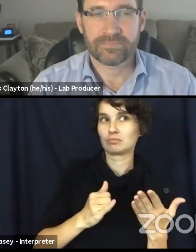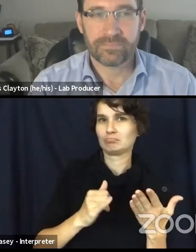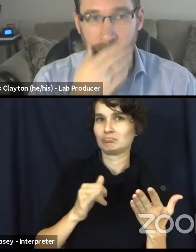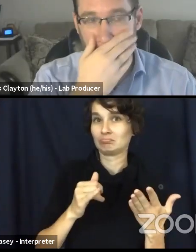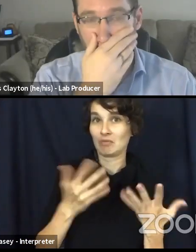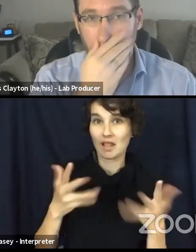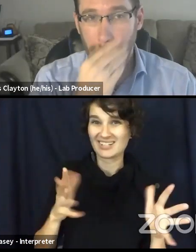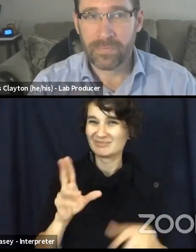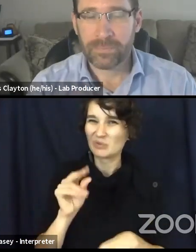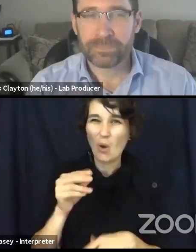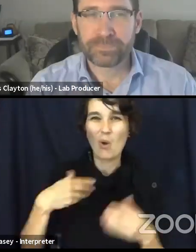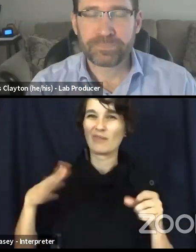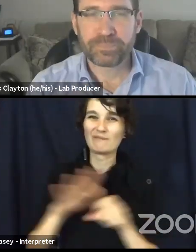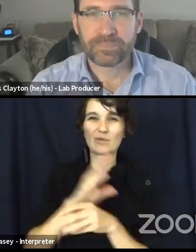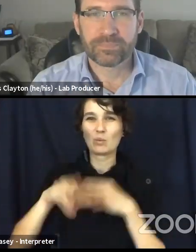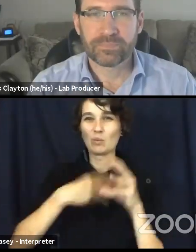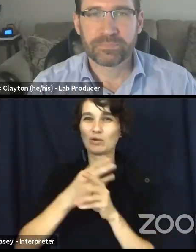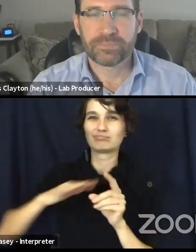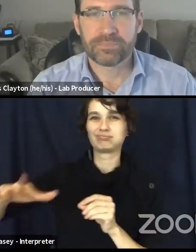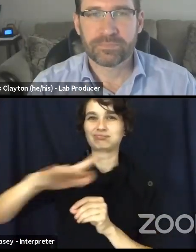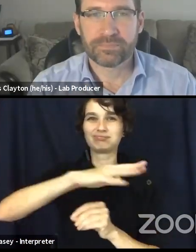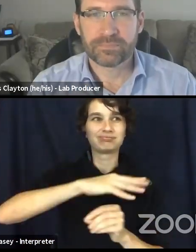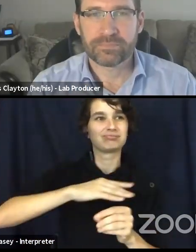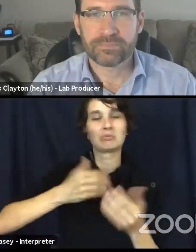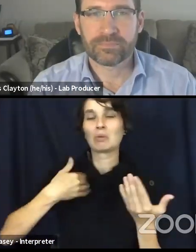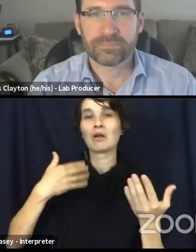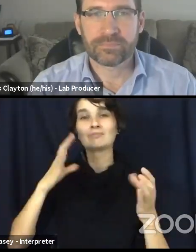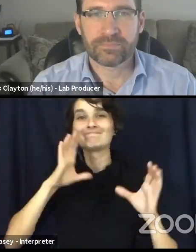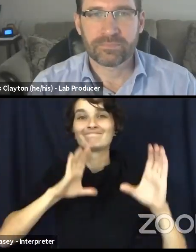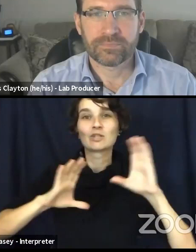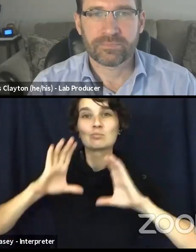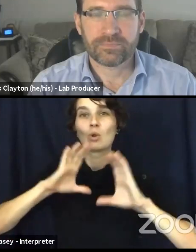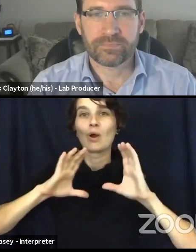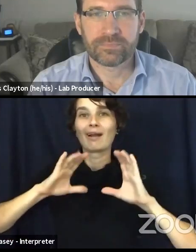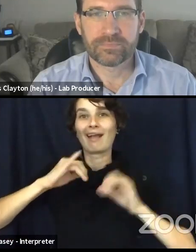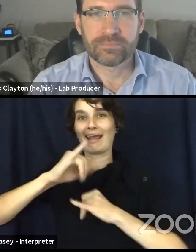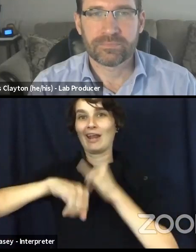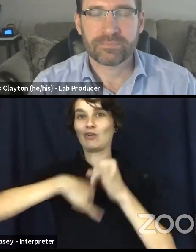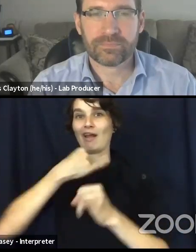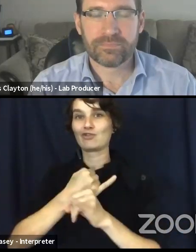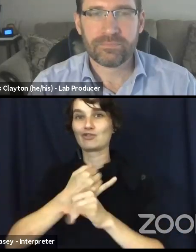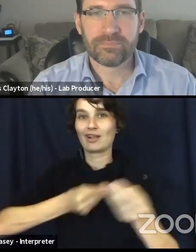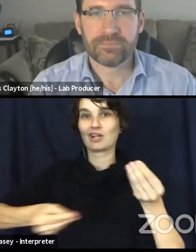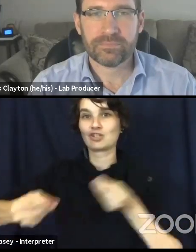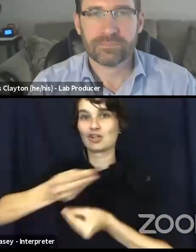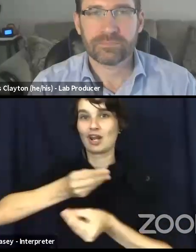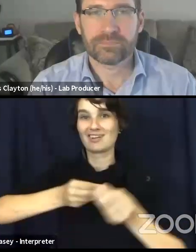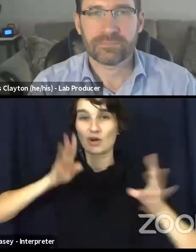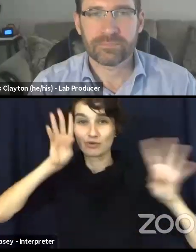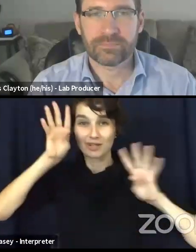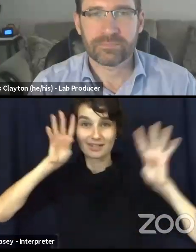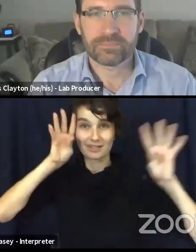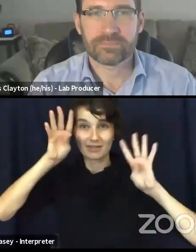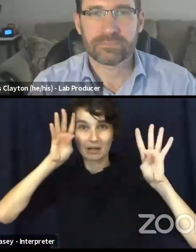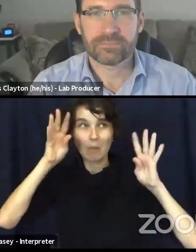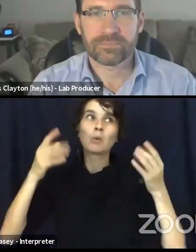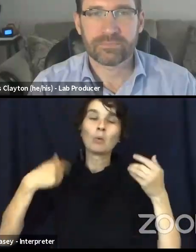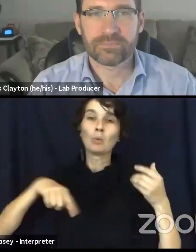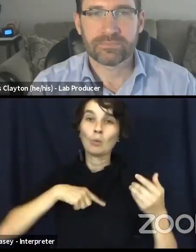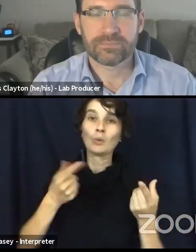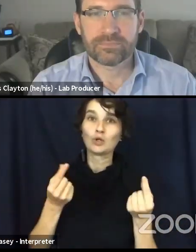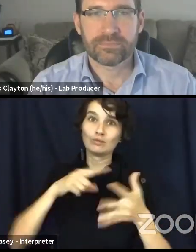And this is what we're exploring, international exchange and creativity. There are many other facets of what we do, but